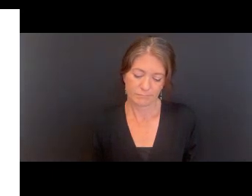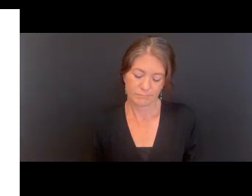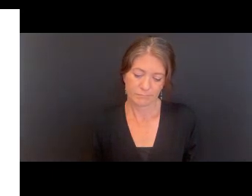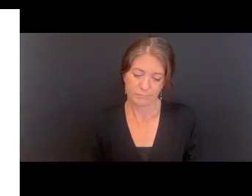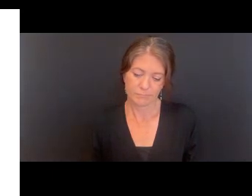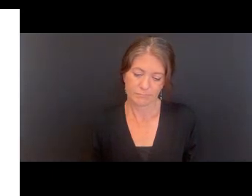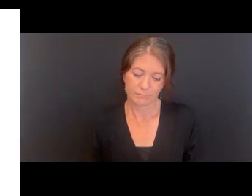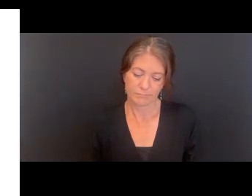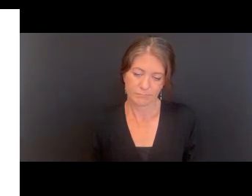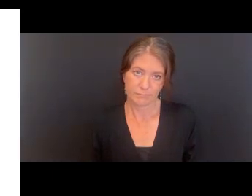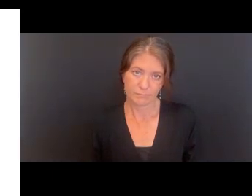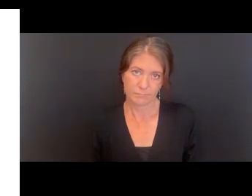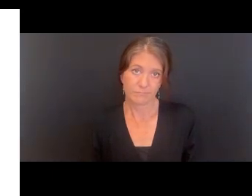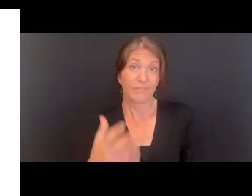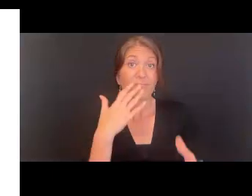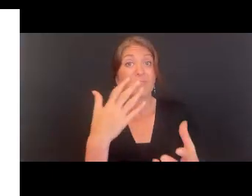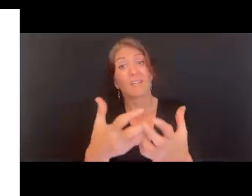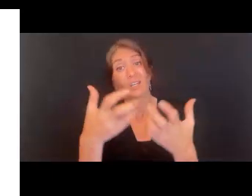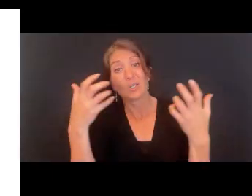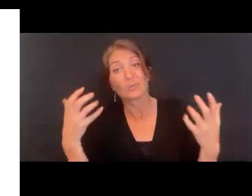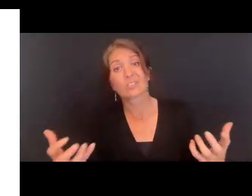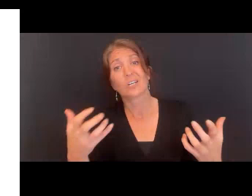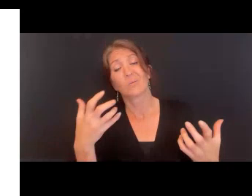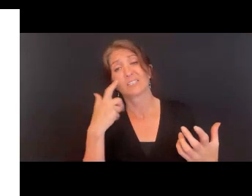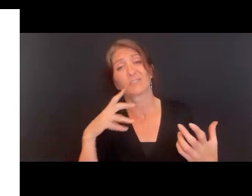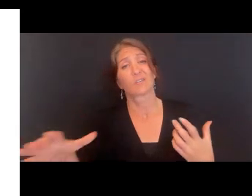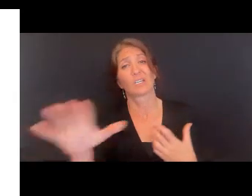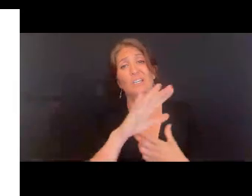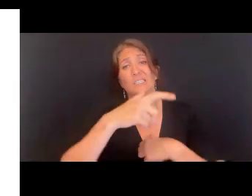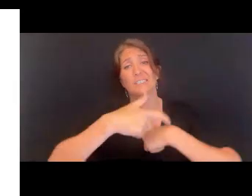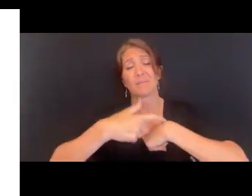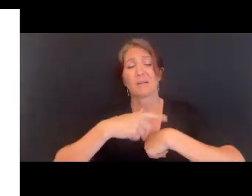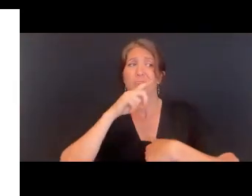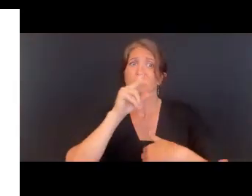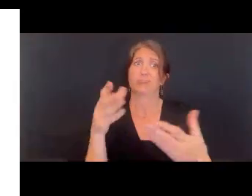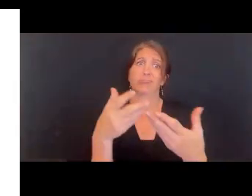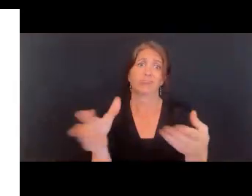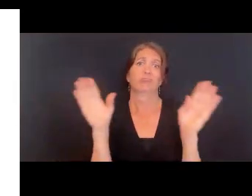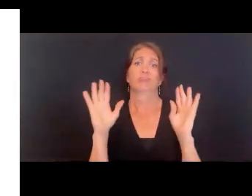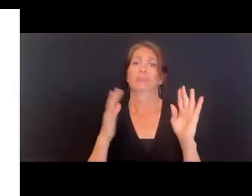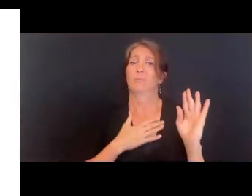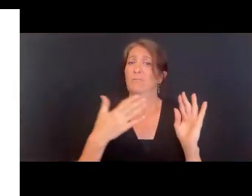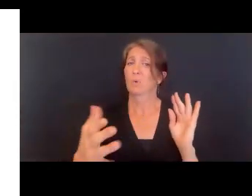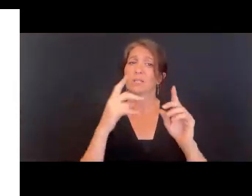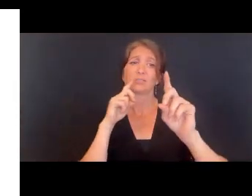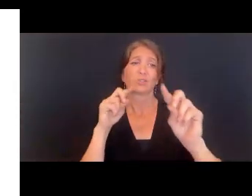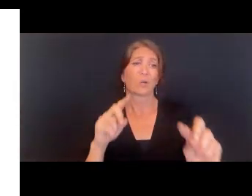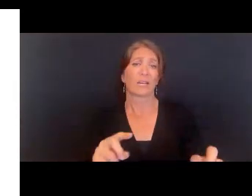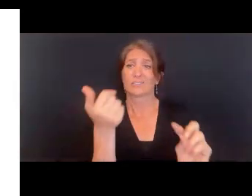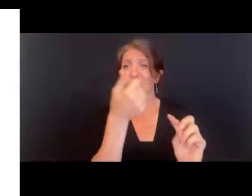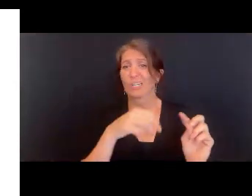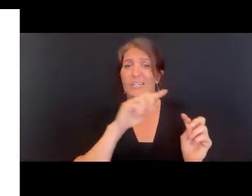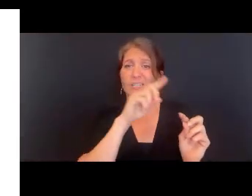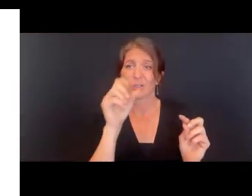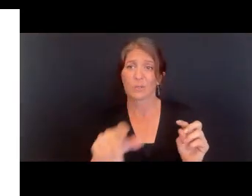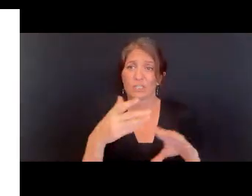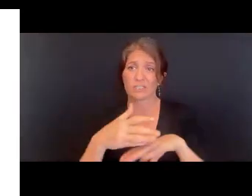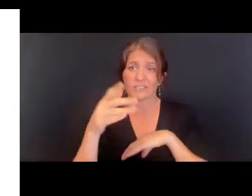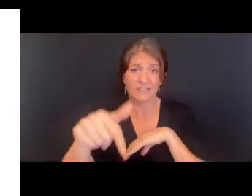Thank you so much for your time, and I'm very open and willing to answer any questions that you may have after this.